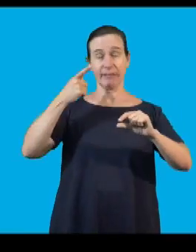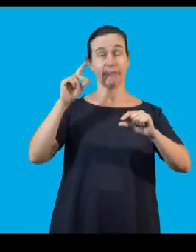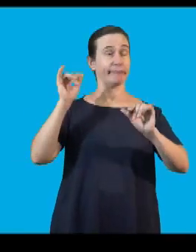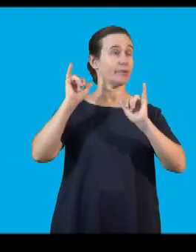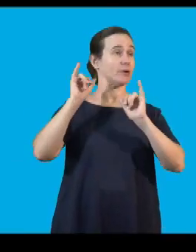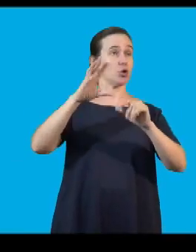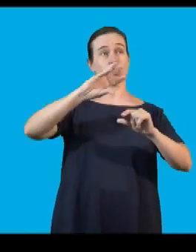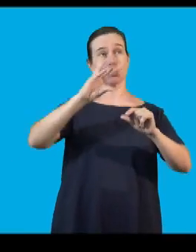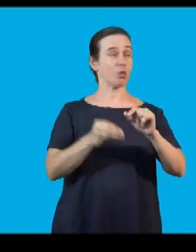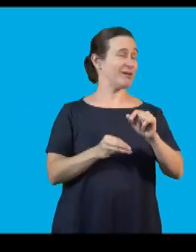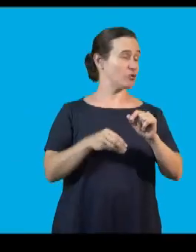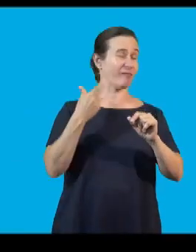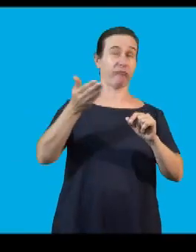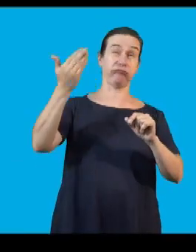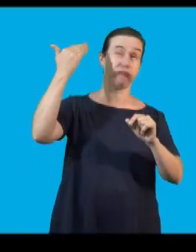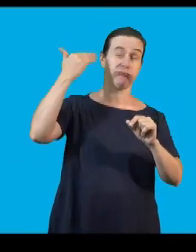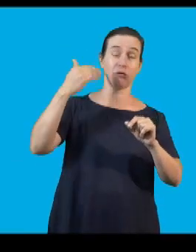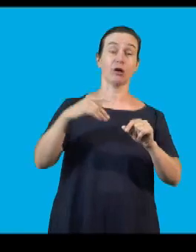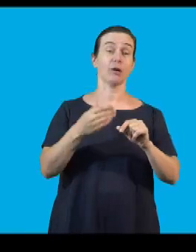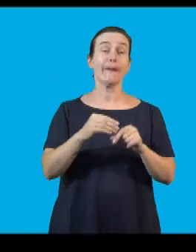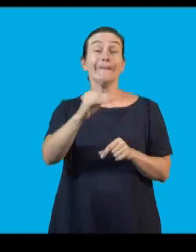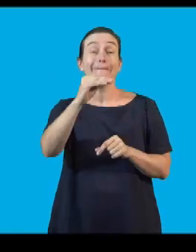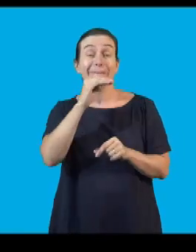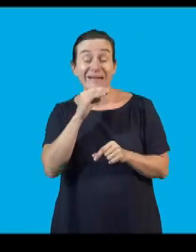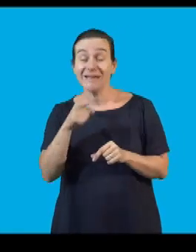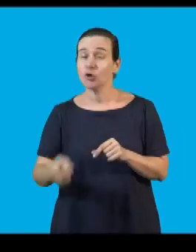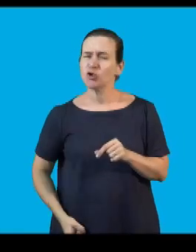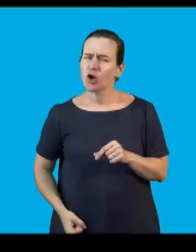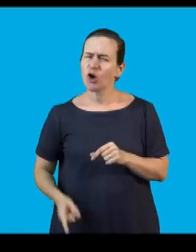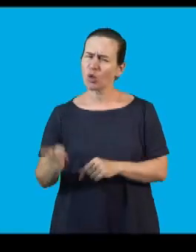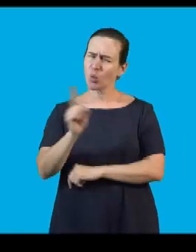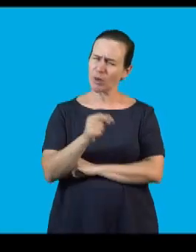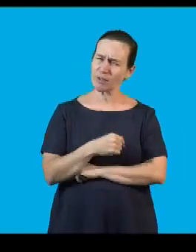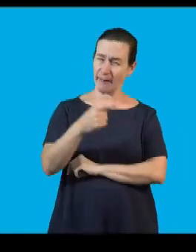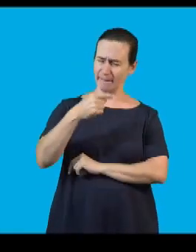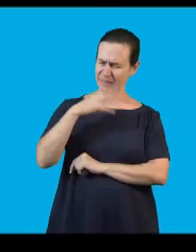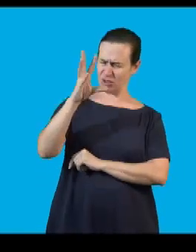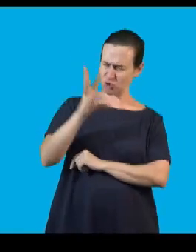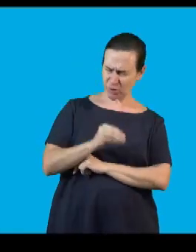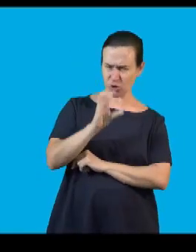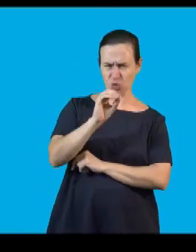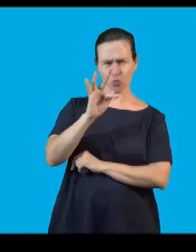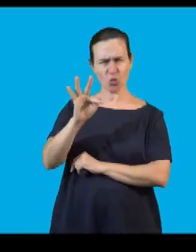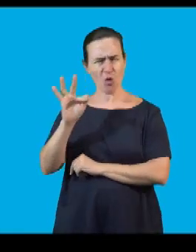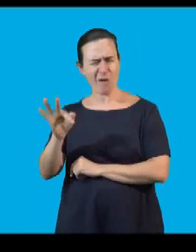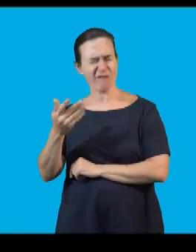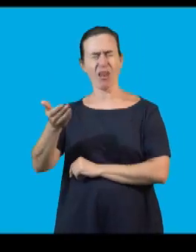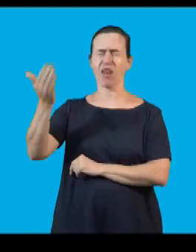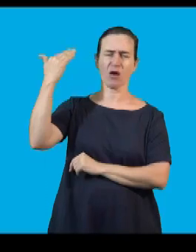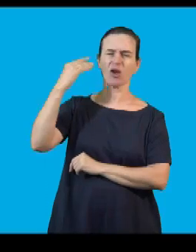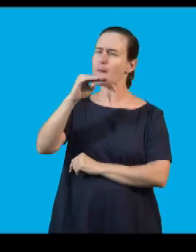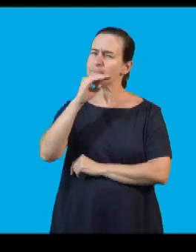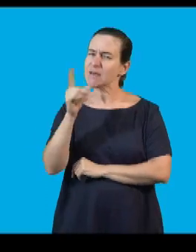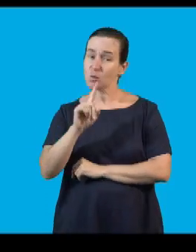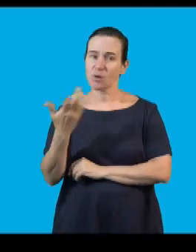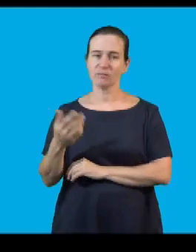I switched off ages ago. Suggest that the dog is ... our ellipses, all right? And